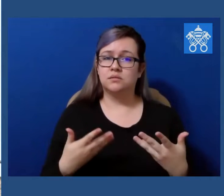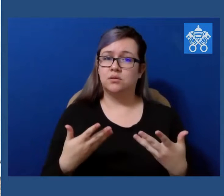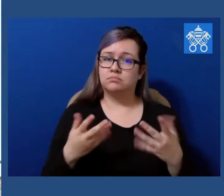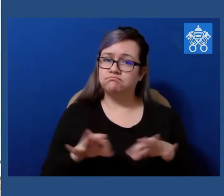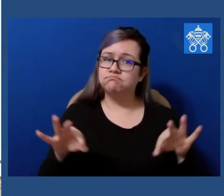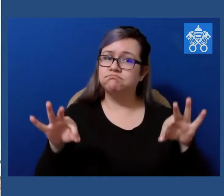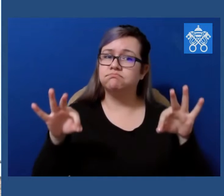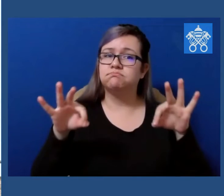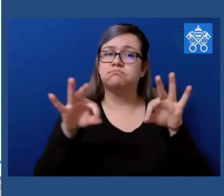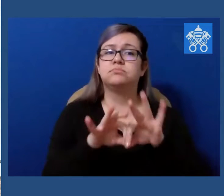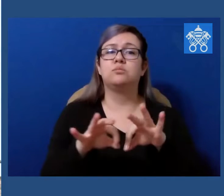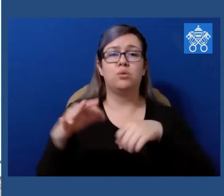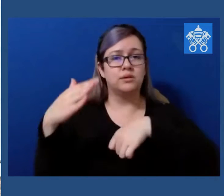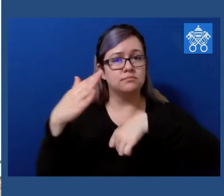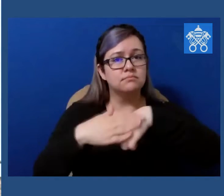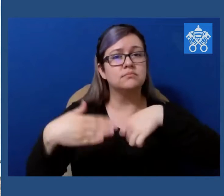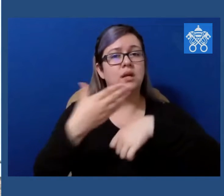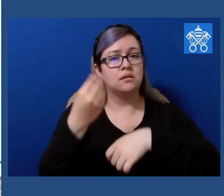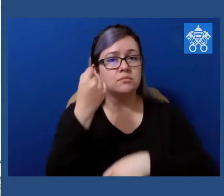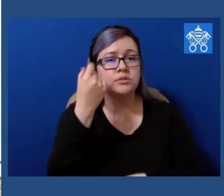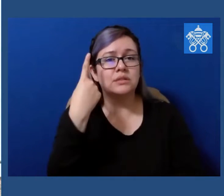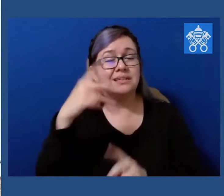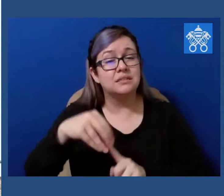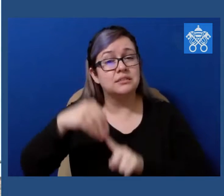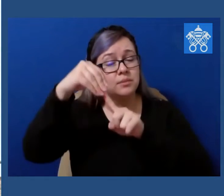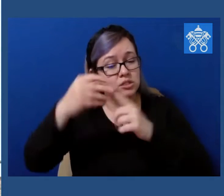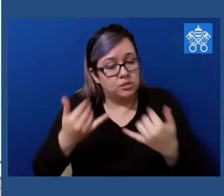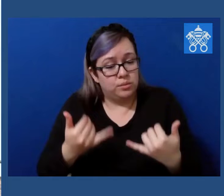It is an urgent call, especially during this time of Lent.